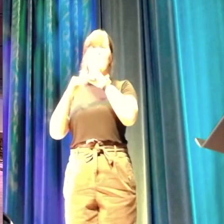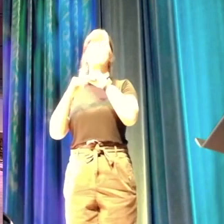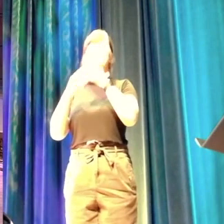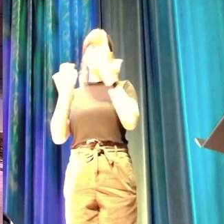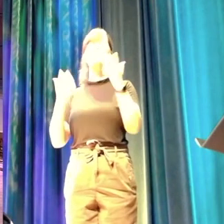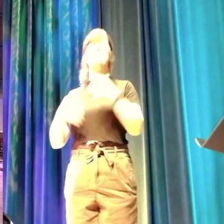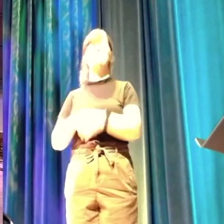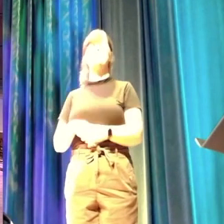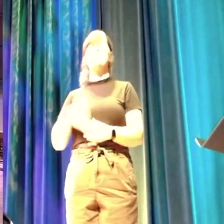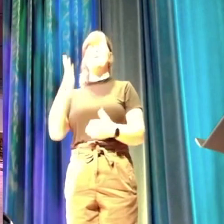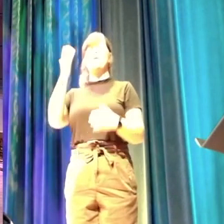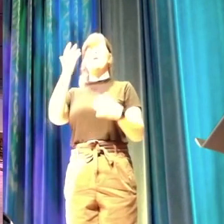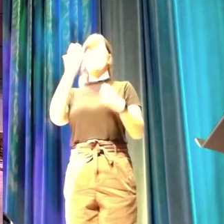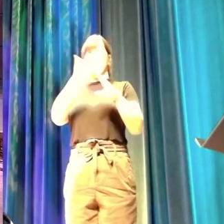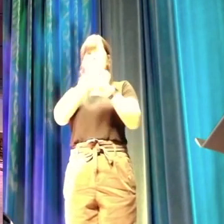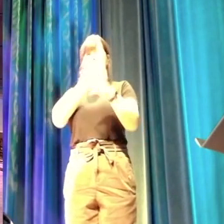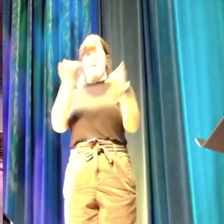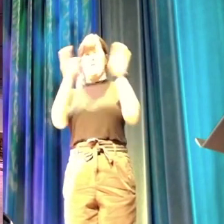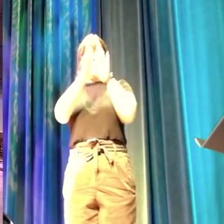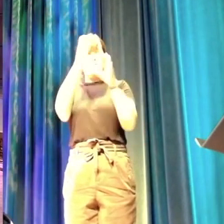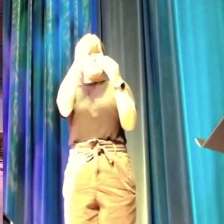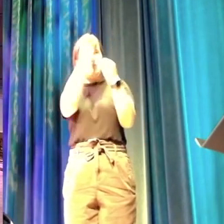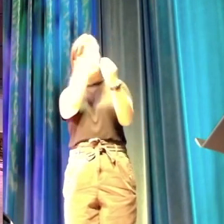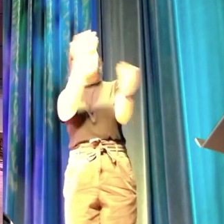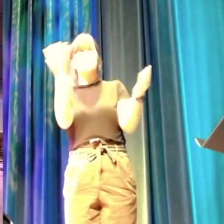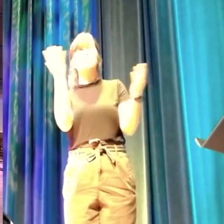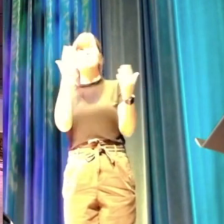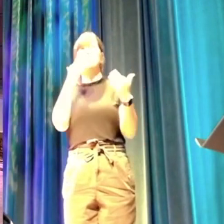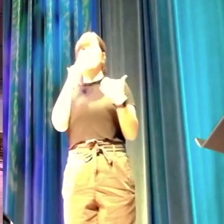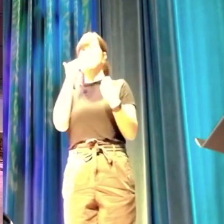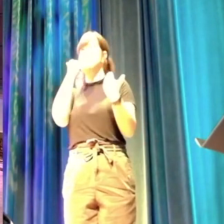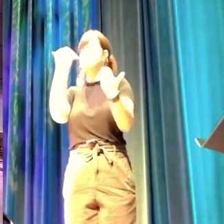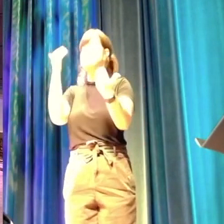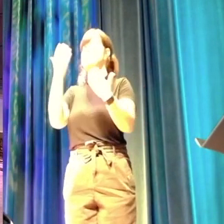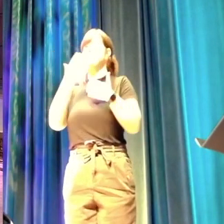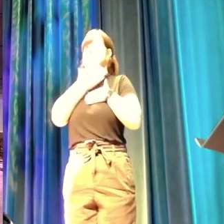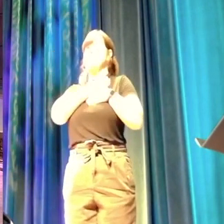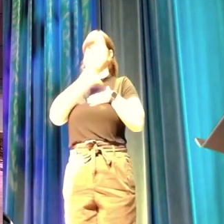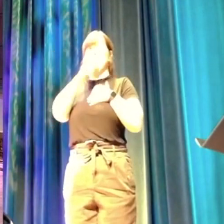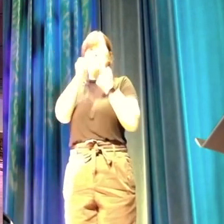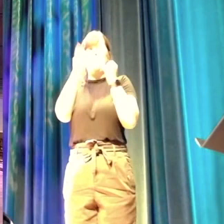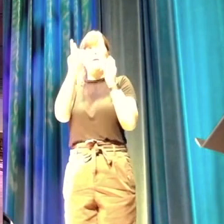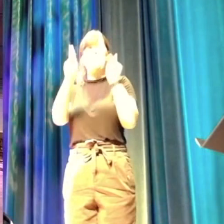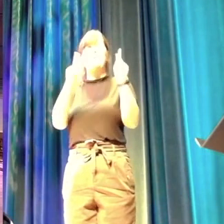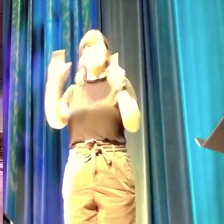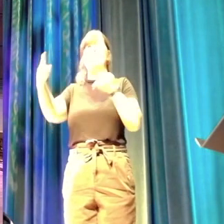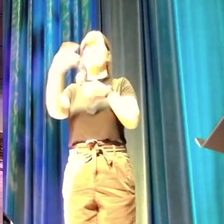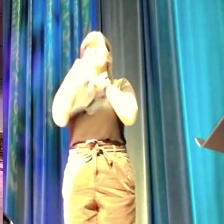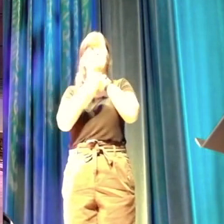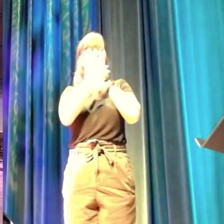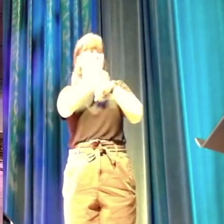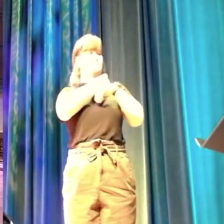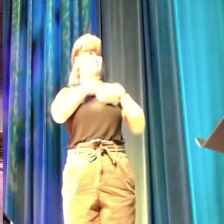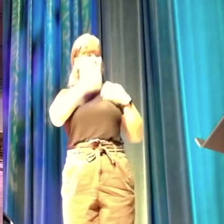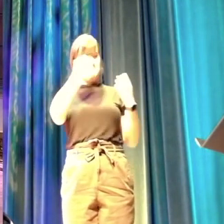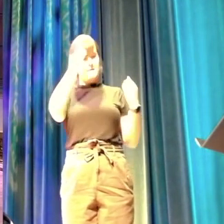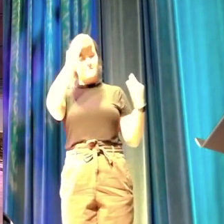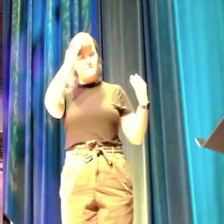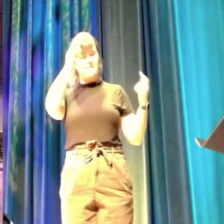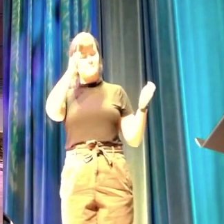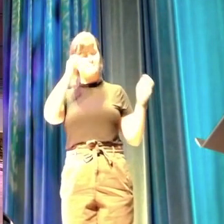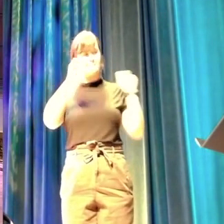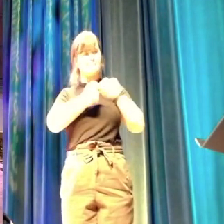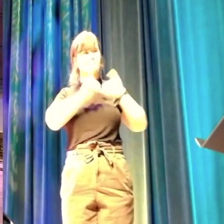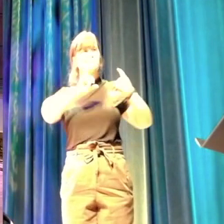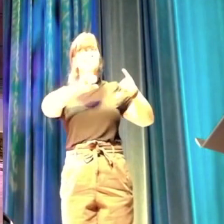And in closing, let me just say that I'm most grateful and appreciative for the many persons that influenced my thinking and